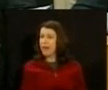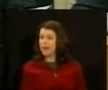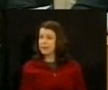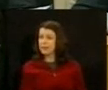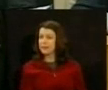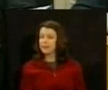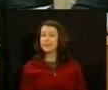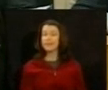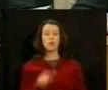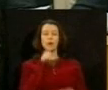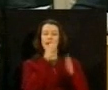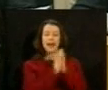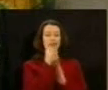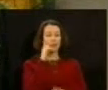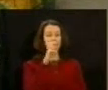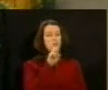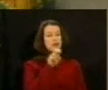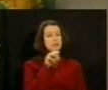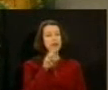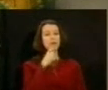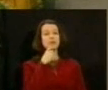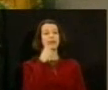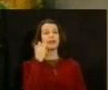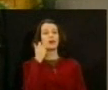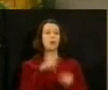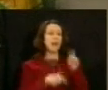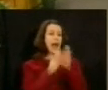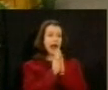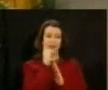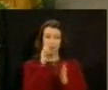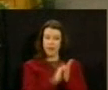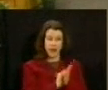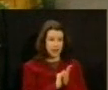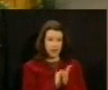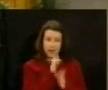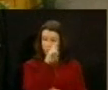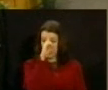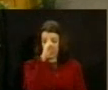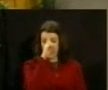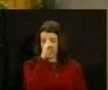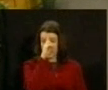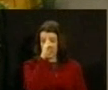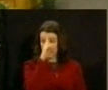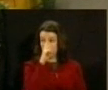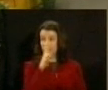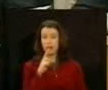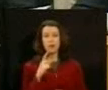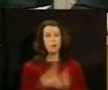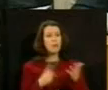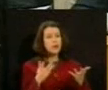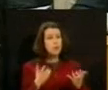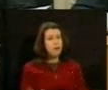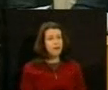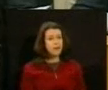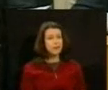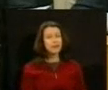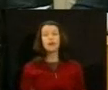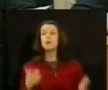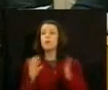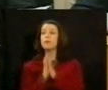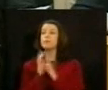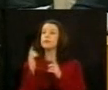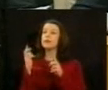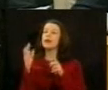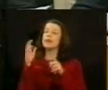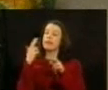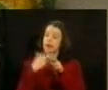ask for resume. We just said we can't ask people to do that, I don't think, according to law. What do you want them to do? We want them to submit their name